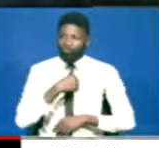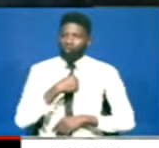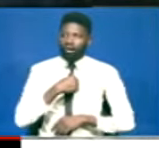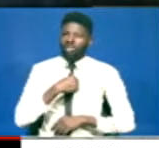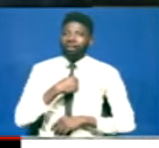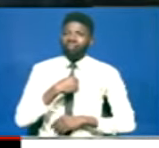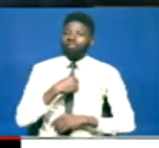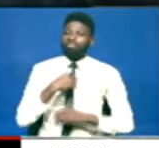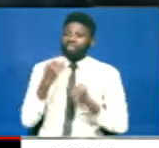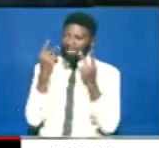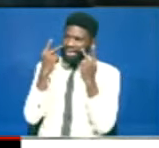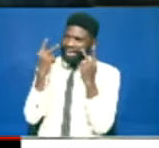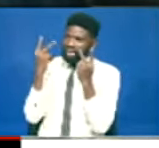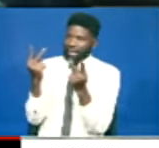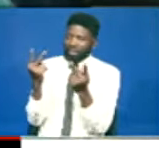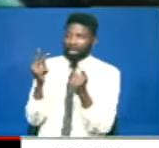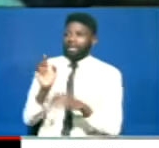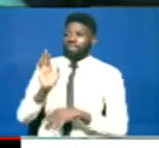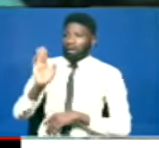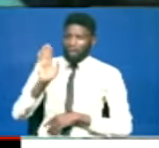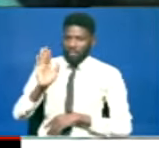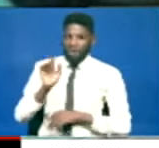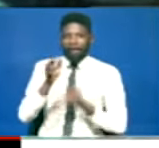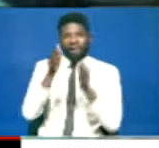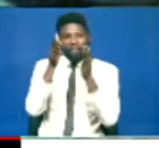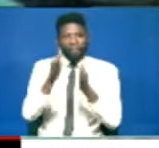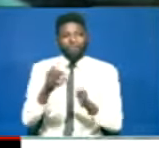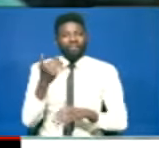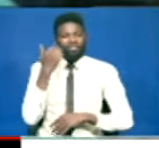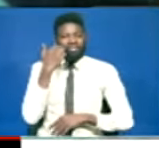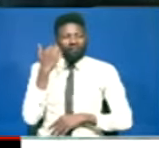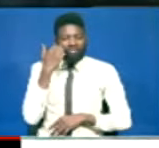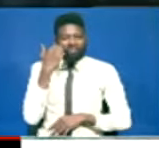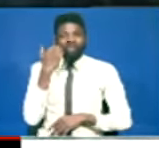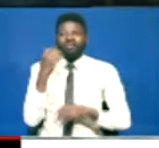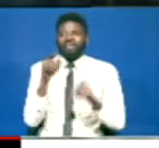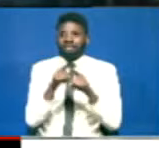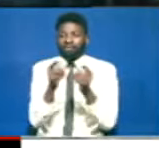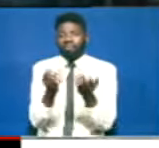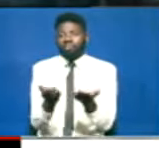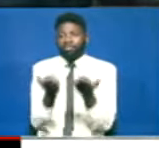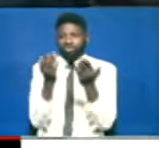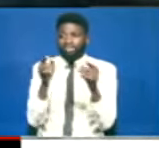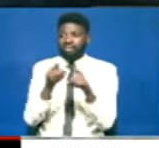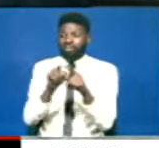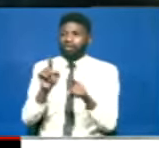x-rays to see if the patient got fractures. The second and the third patient,